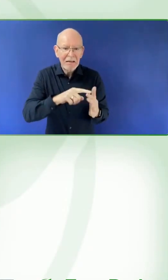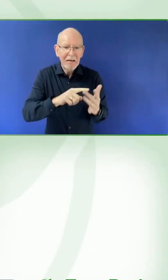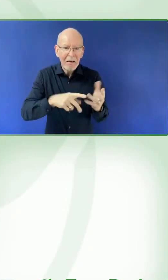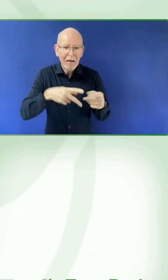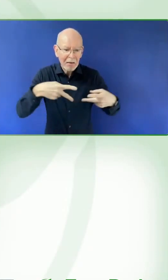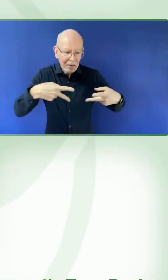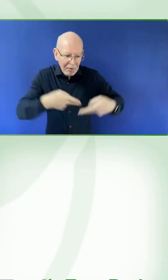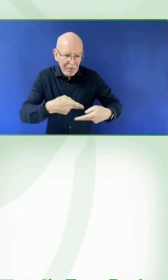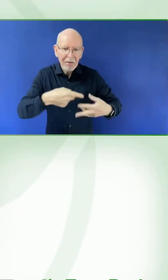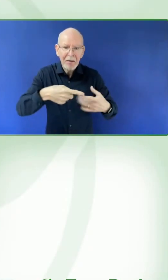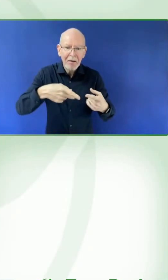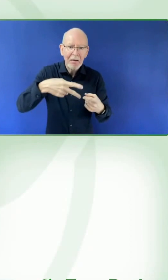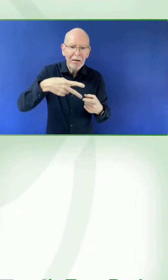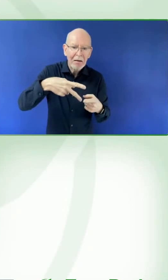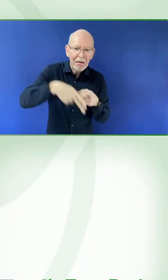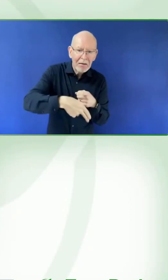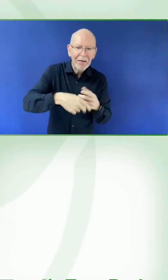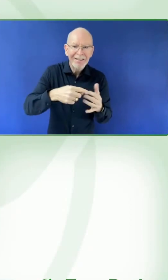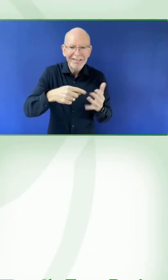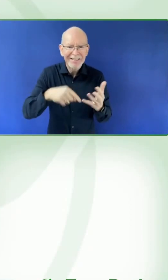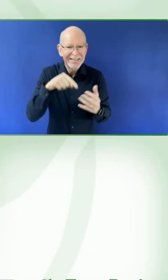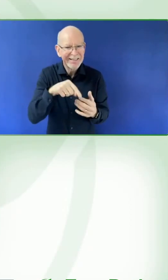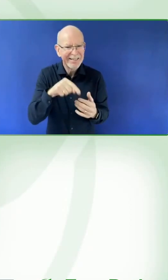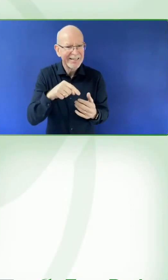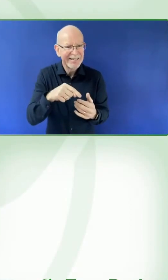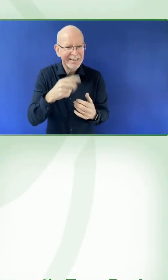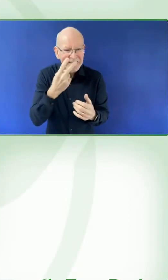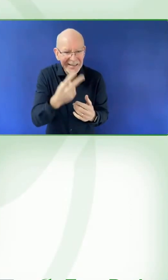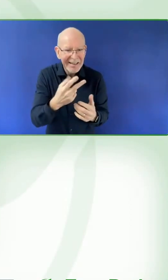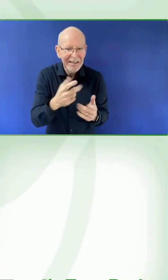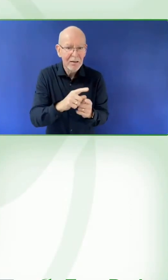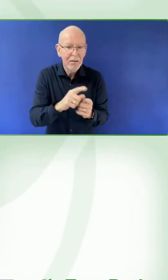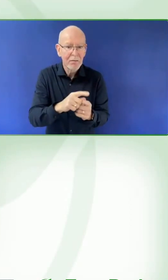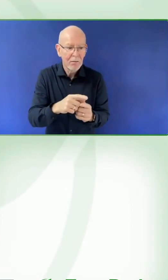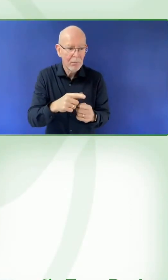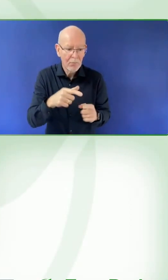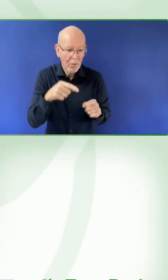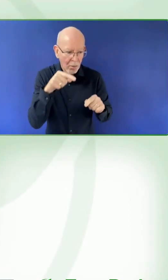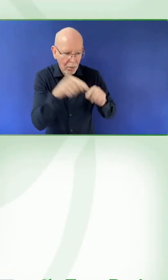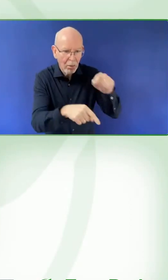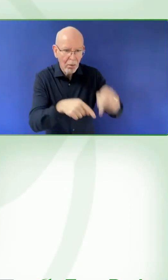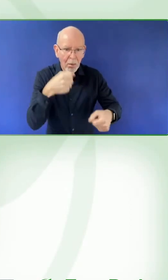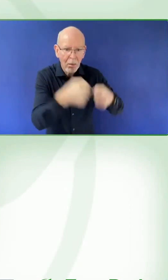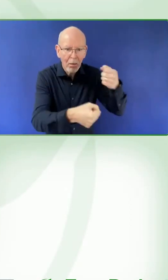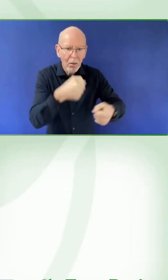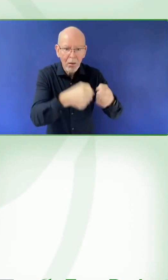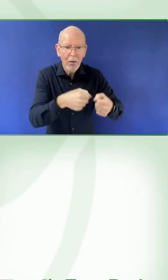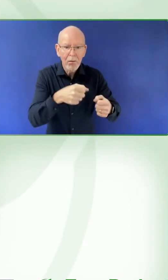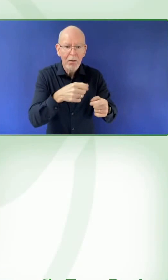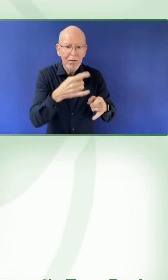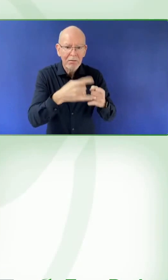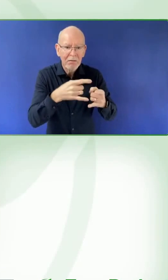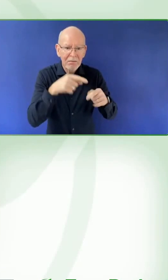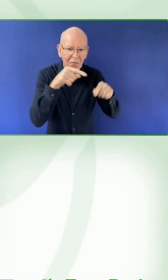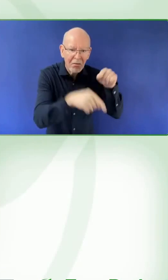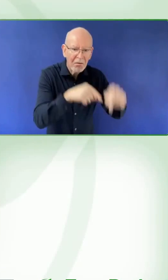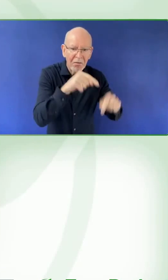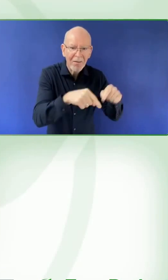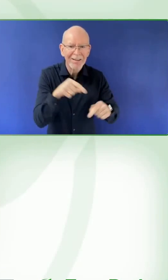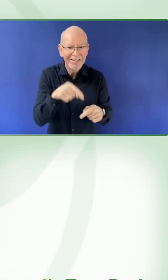Next slides, I can see the slides. Okay. We divide